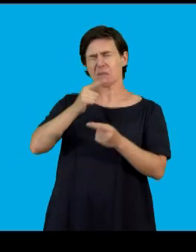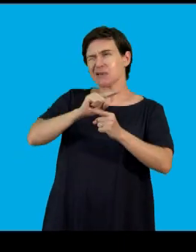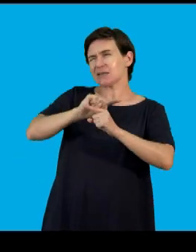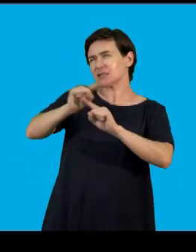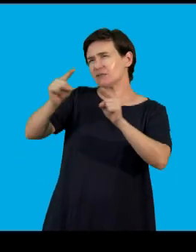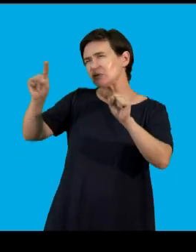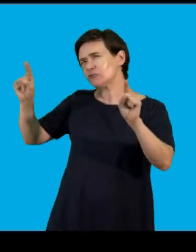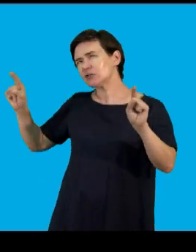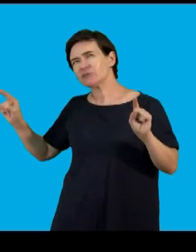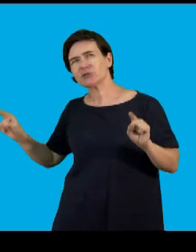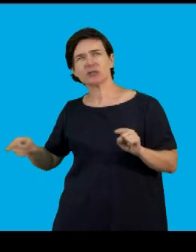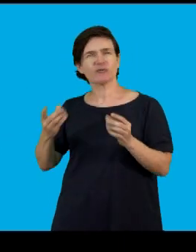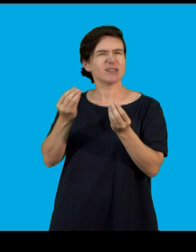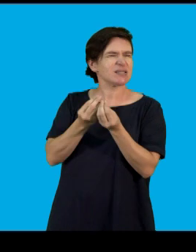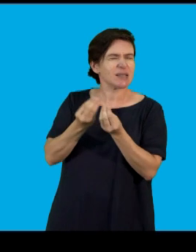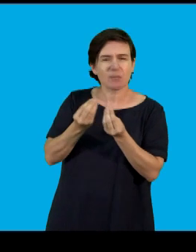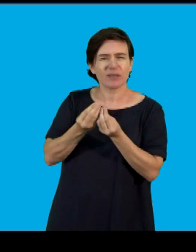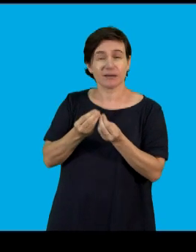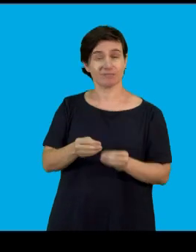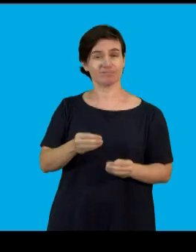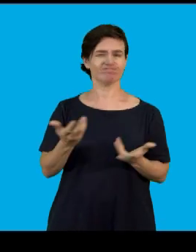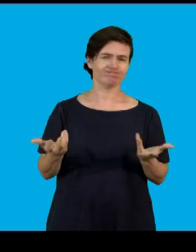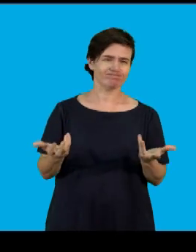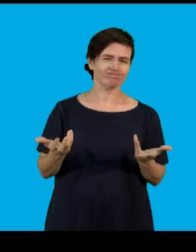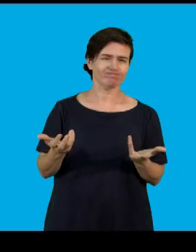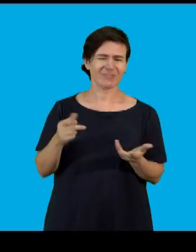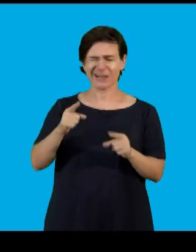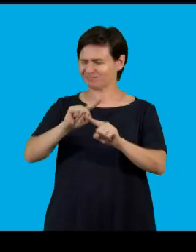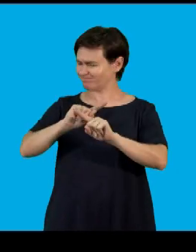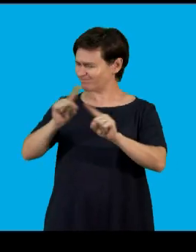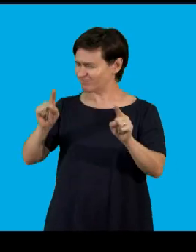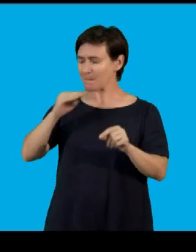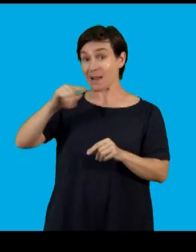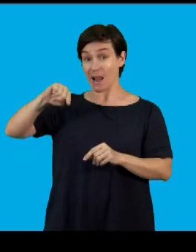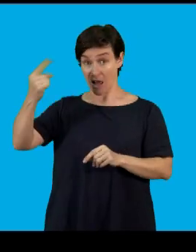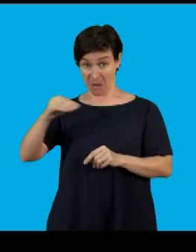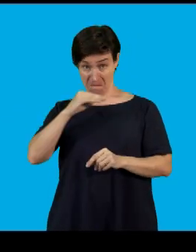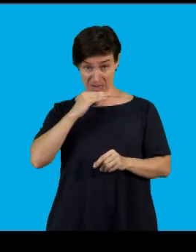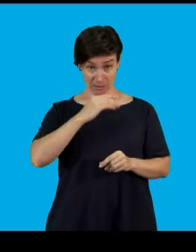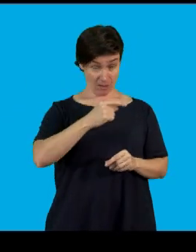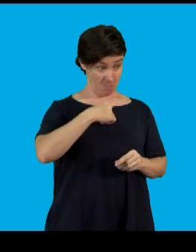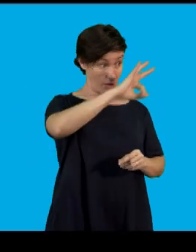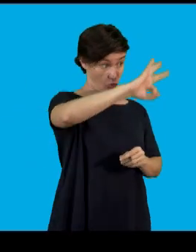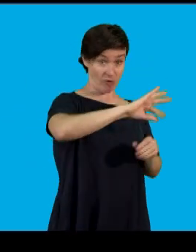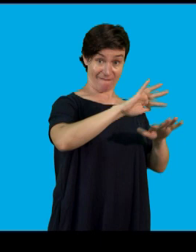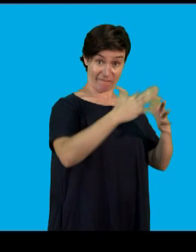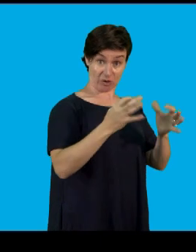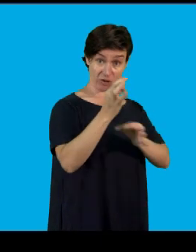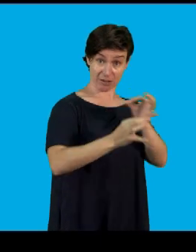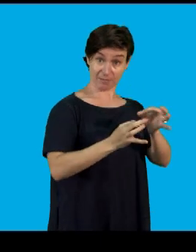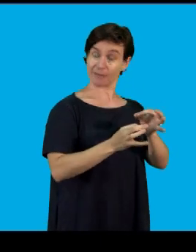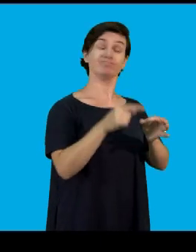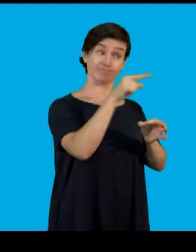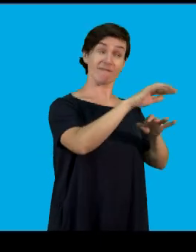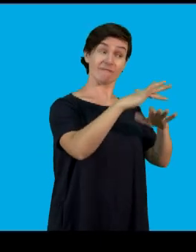factors. So discuss, meaning now you need to explain. Other, by other, what does it mean? Other than the 3 that were